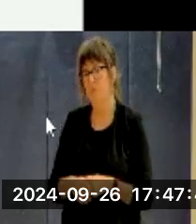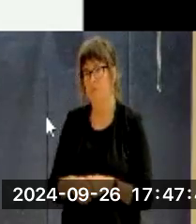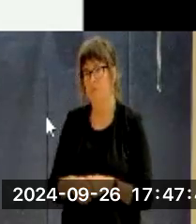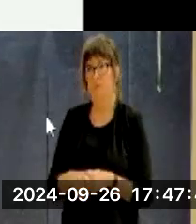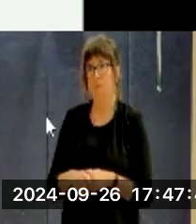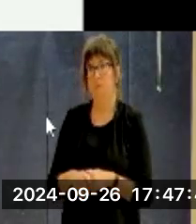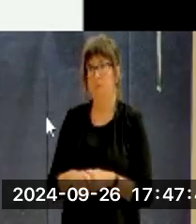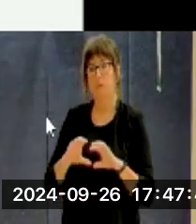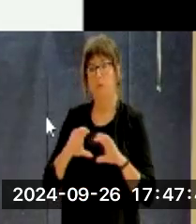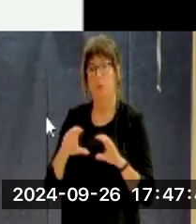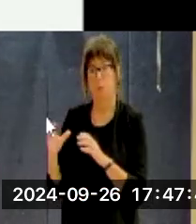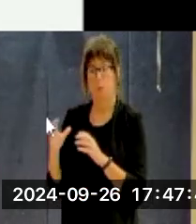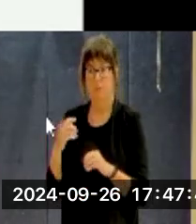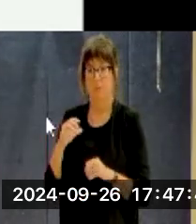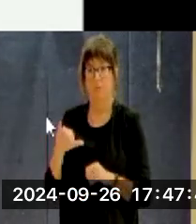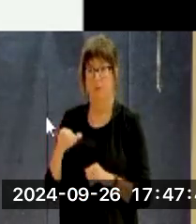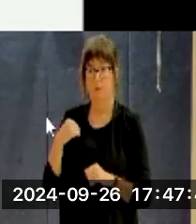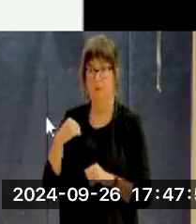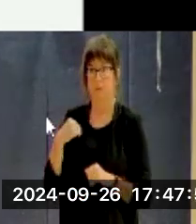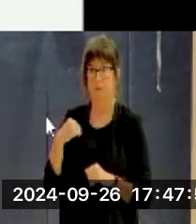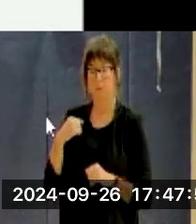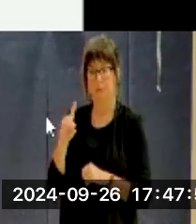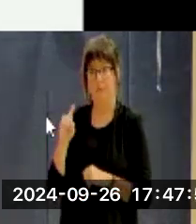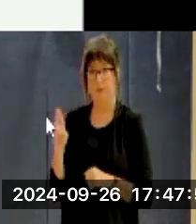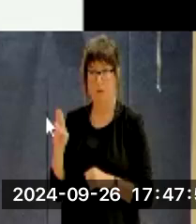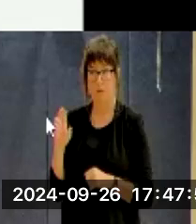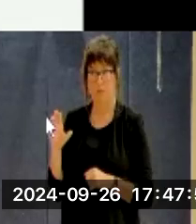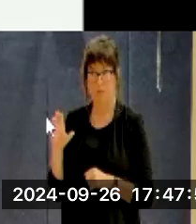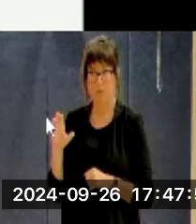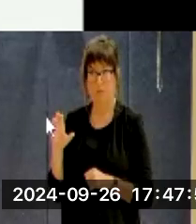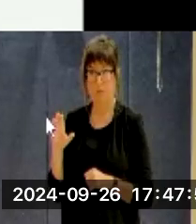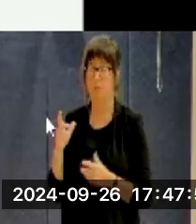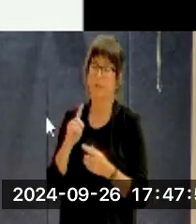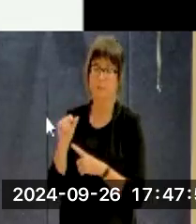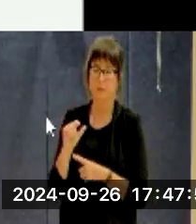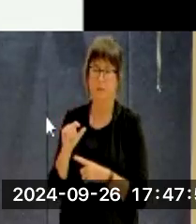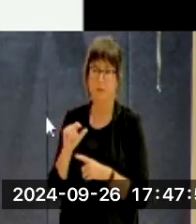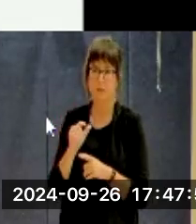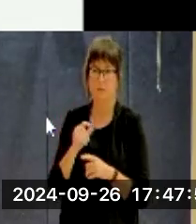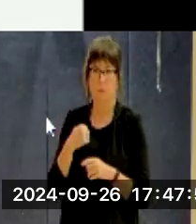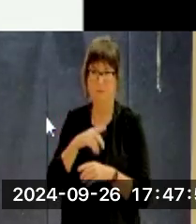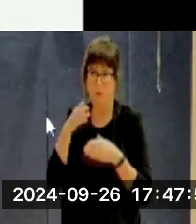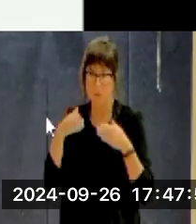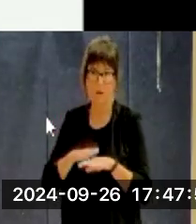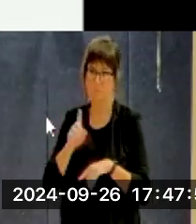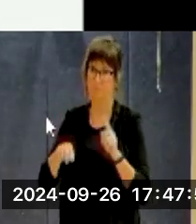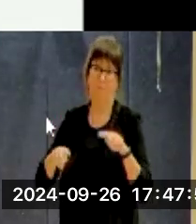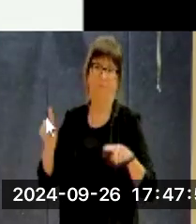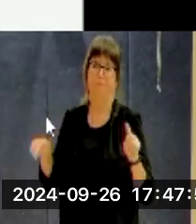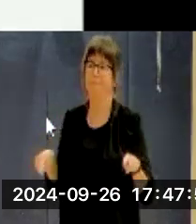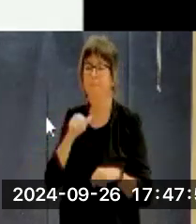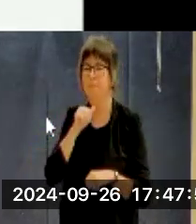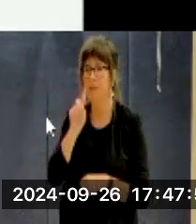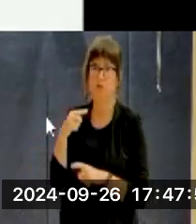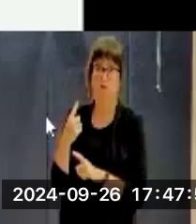groups that we or the disabilities that we focus on, it's across disabilities. So we're not